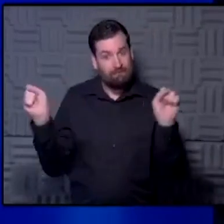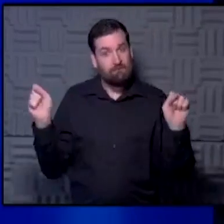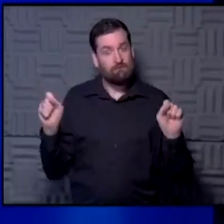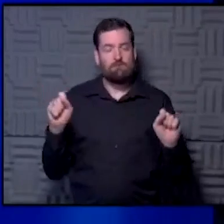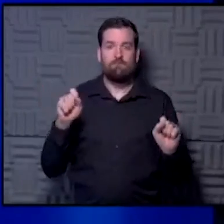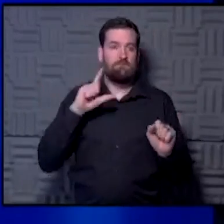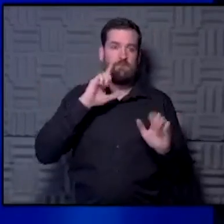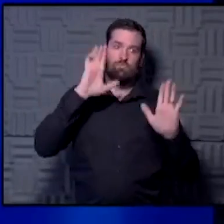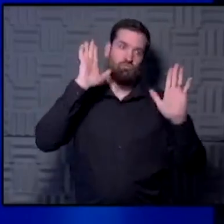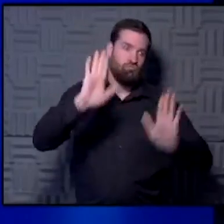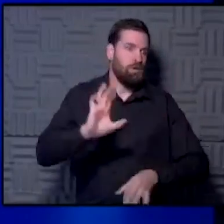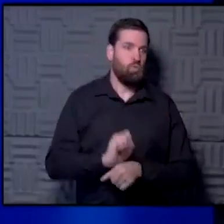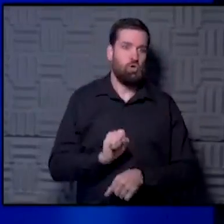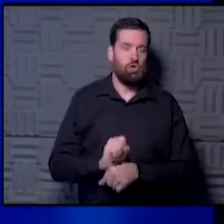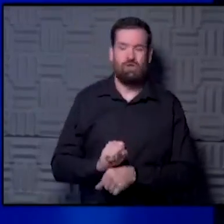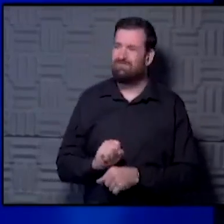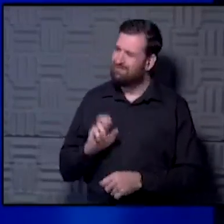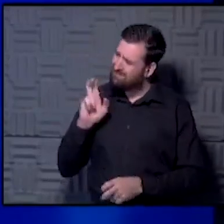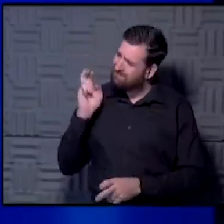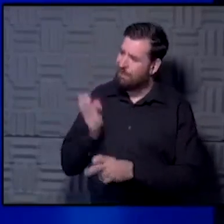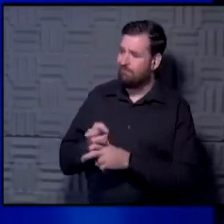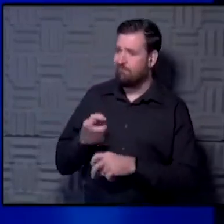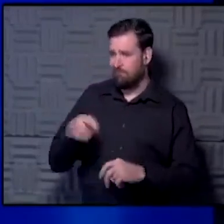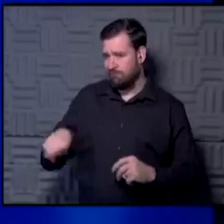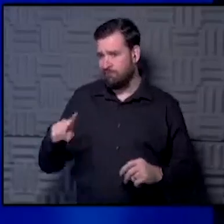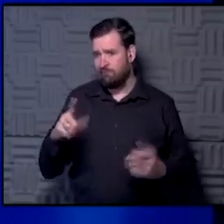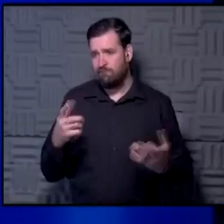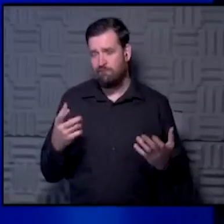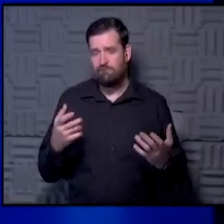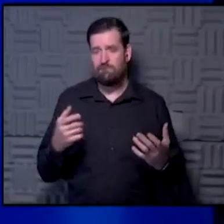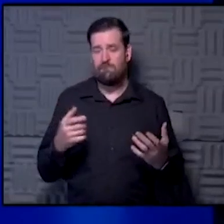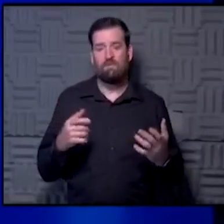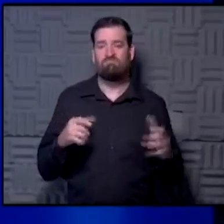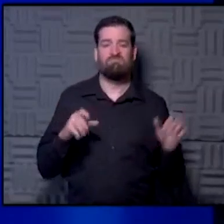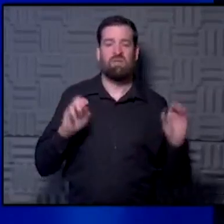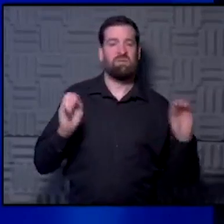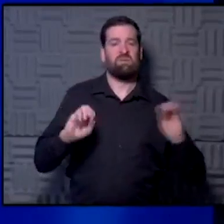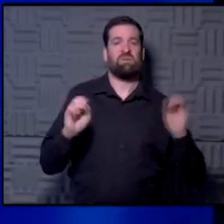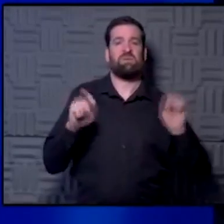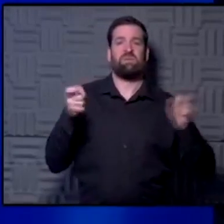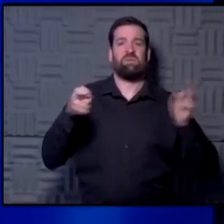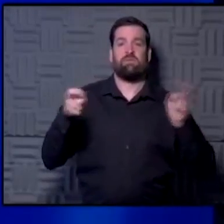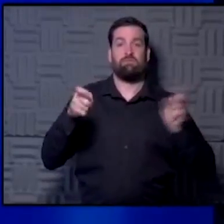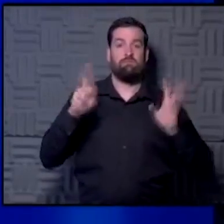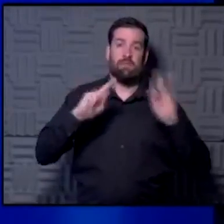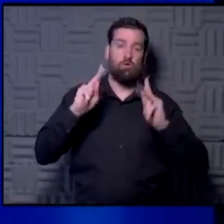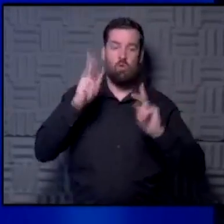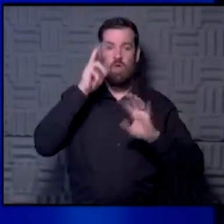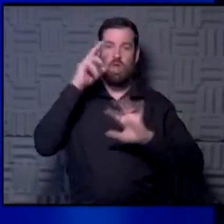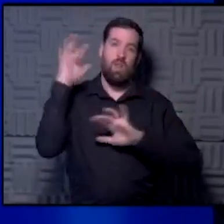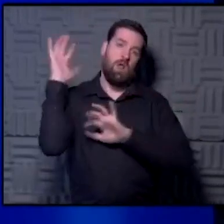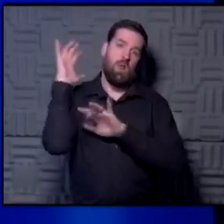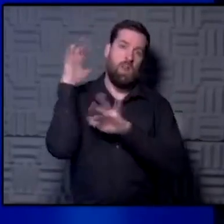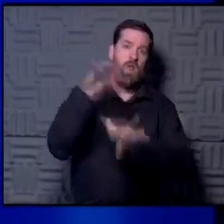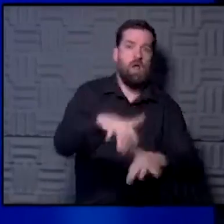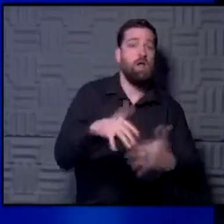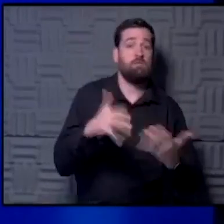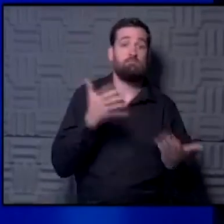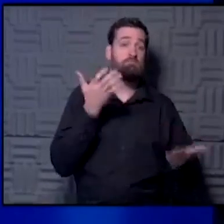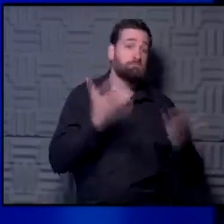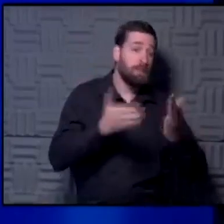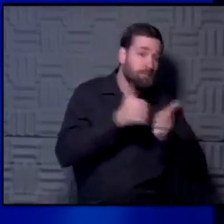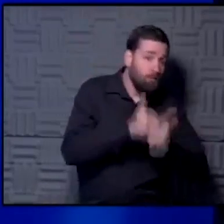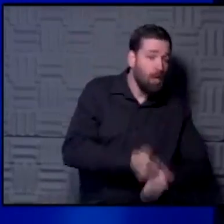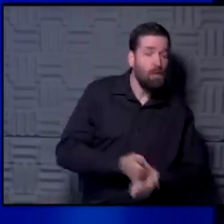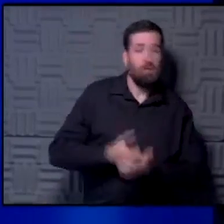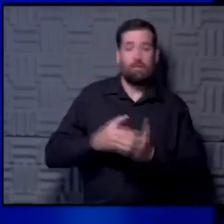sounds like great work. That's tough to do, because that's kind of this unregulated, unmitigated. I mean, people are just going to kind of come in, may or may not be